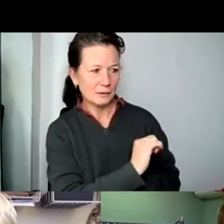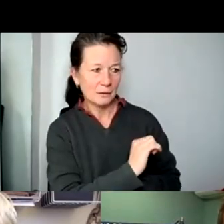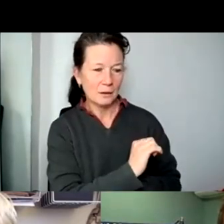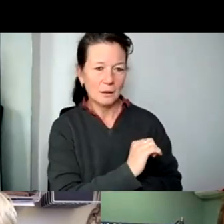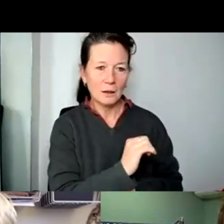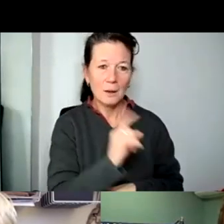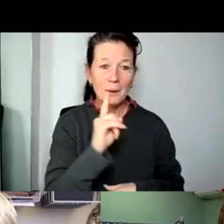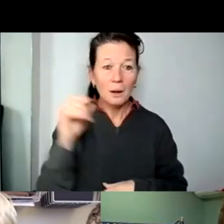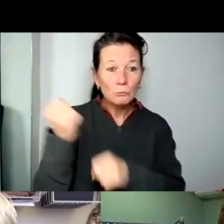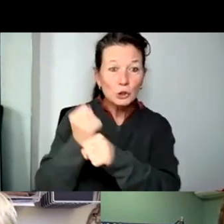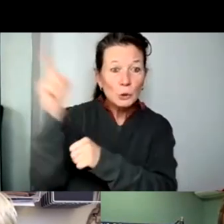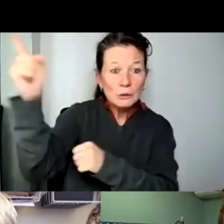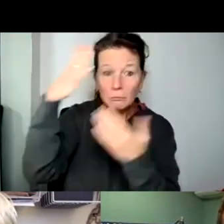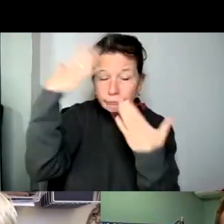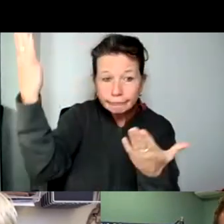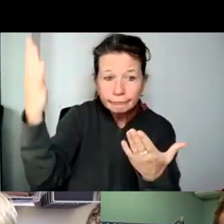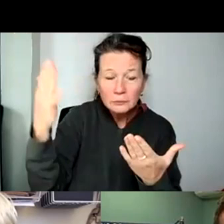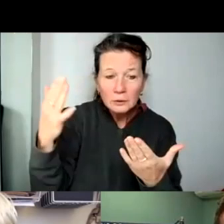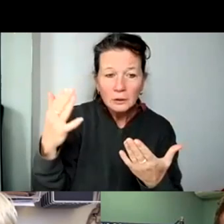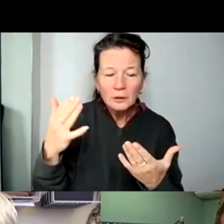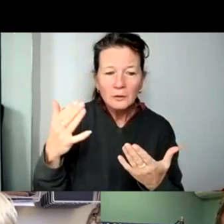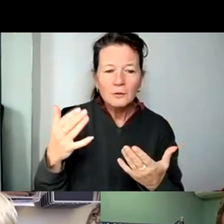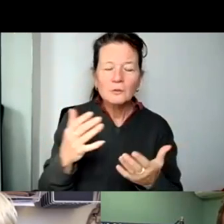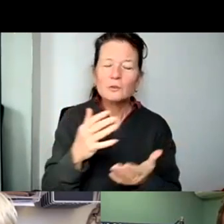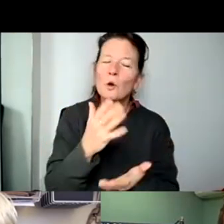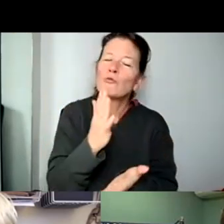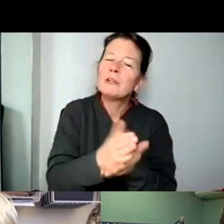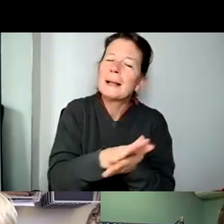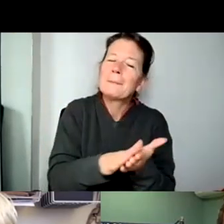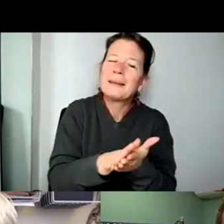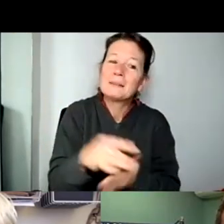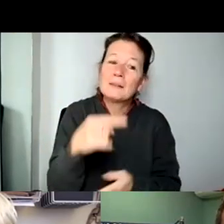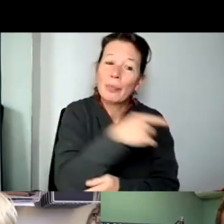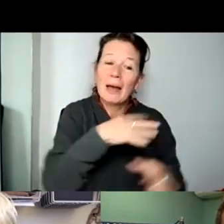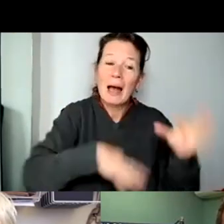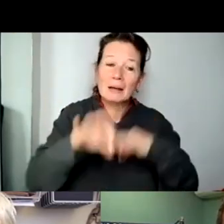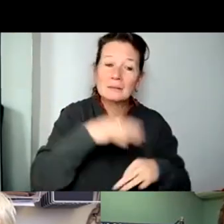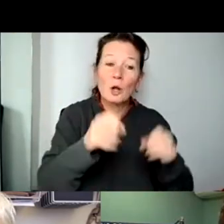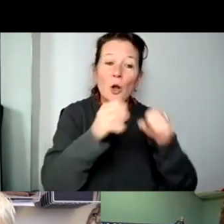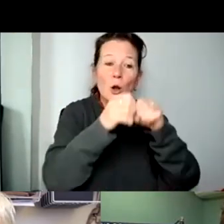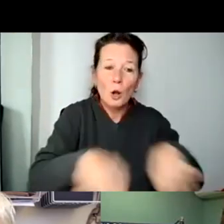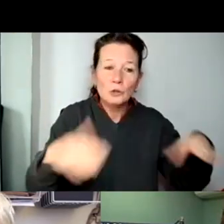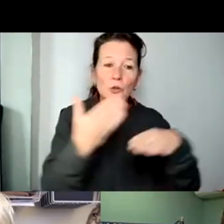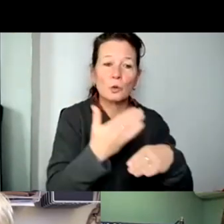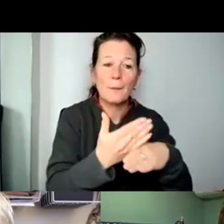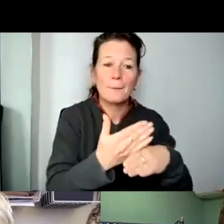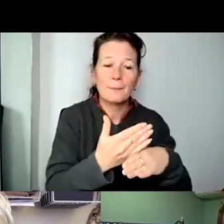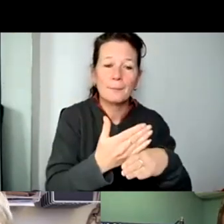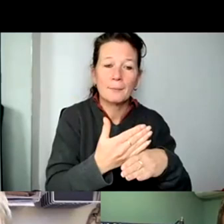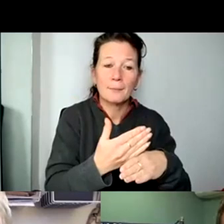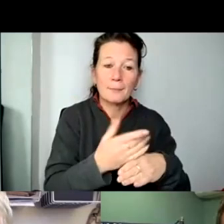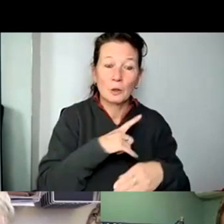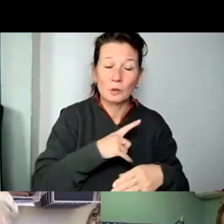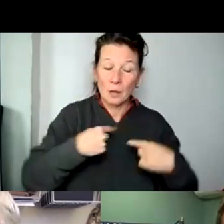know. The long and short of that story is that actor lost the job because as much